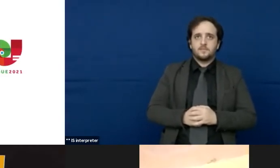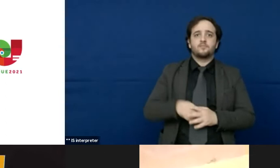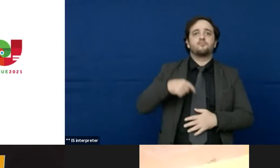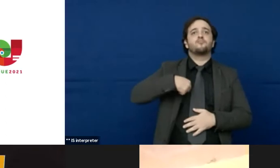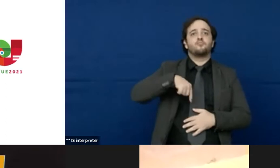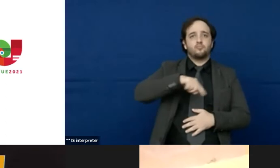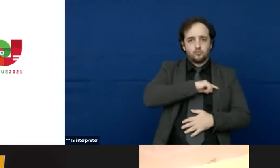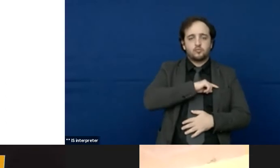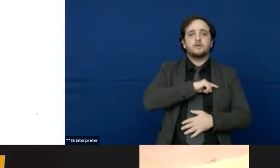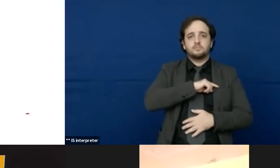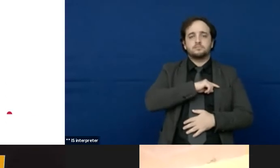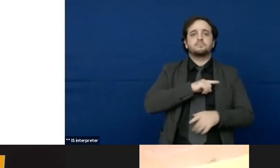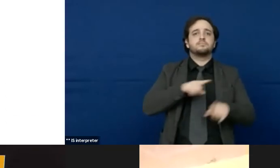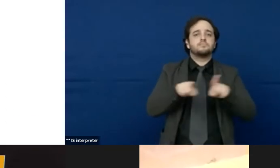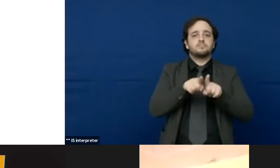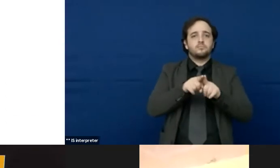other partners for